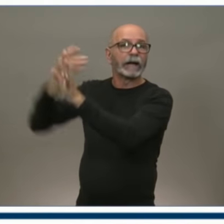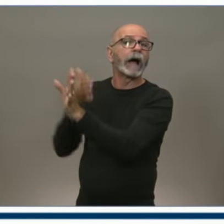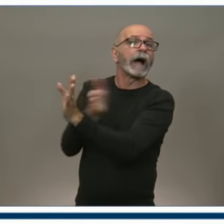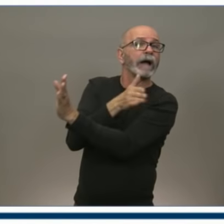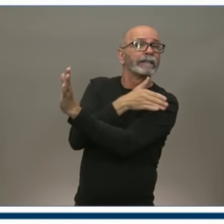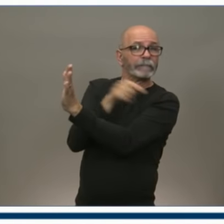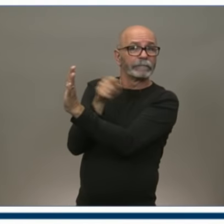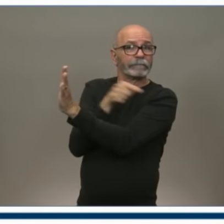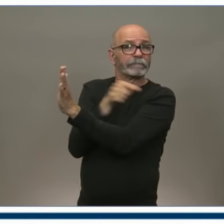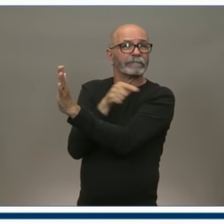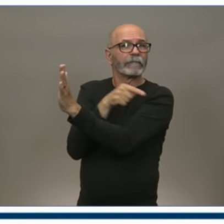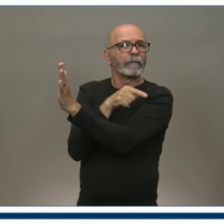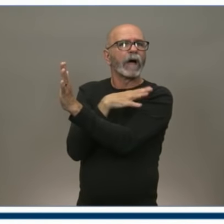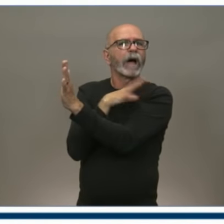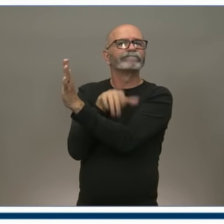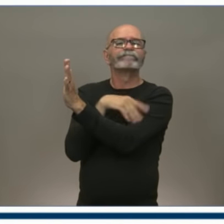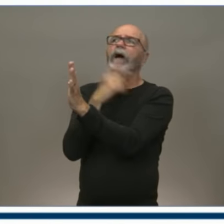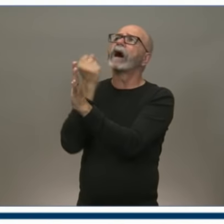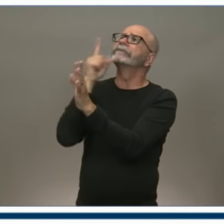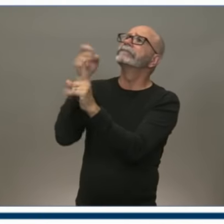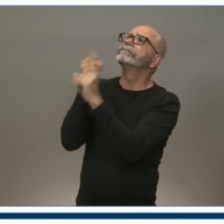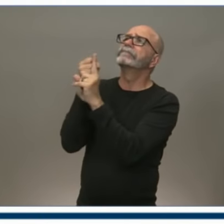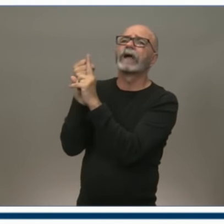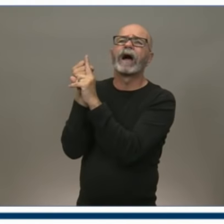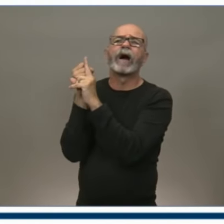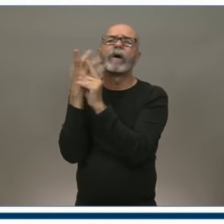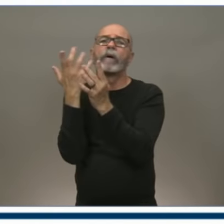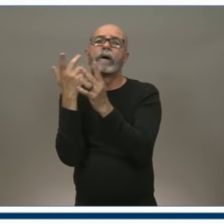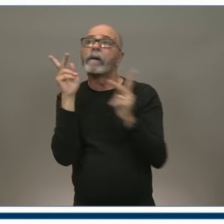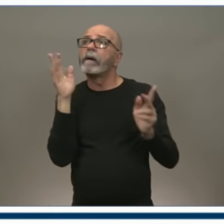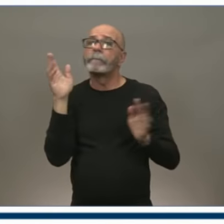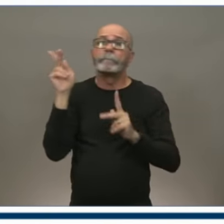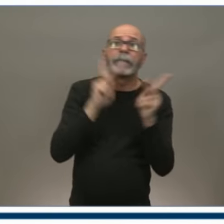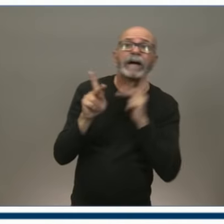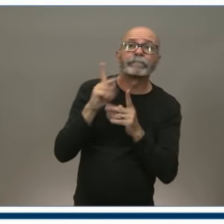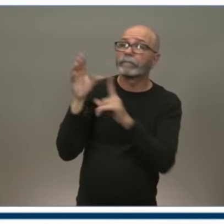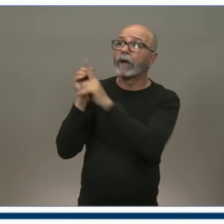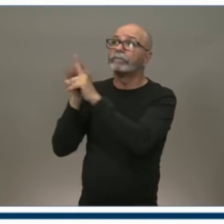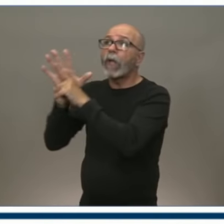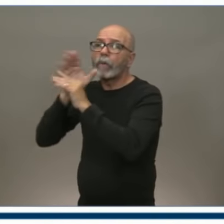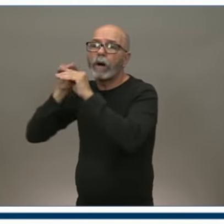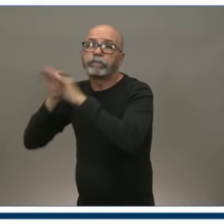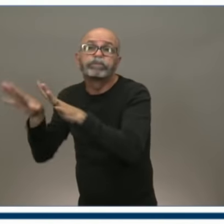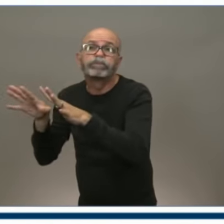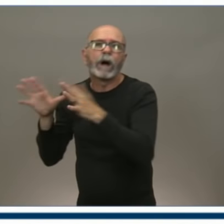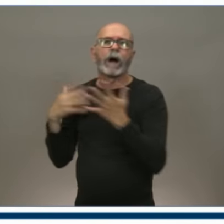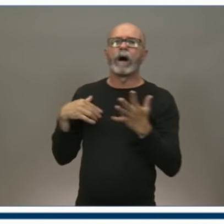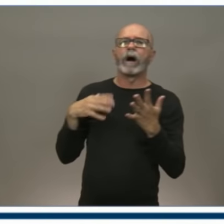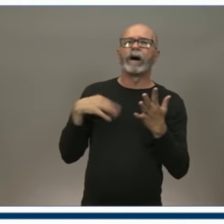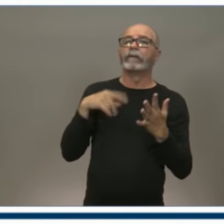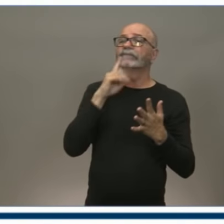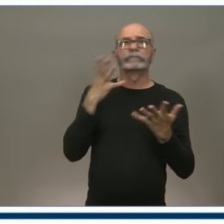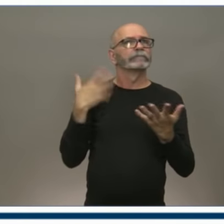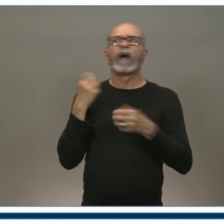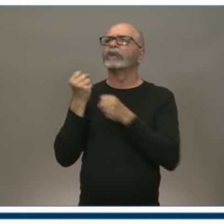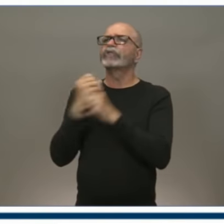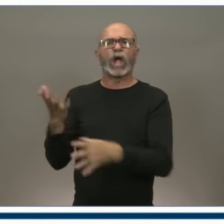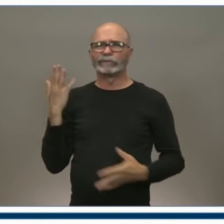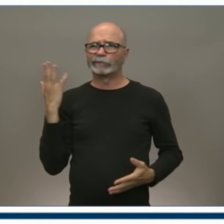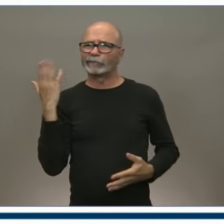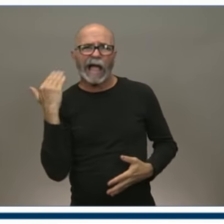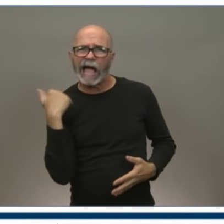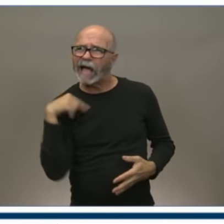an understanding of are there other people that may have been exposed, and also what was the ultimate cause or source from